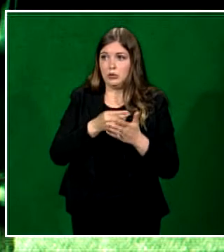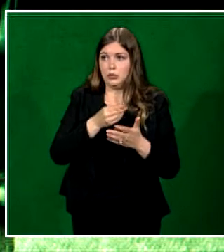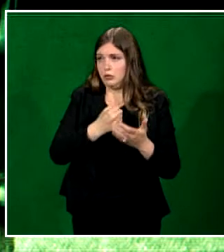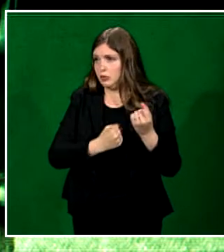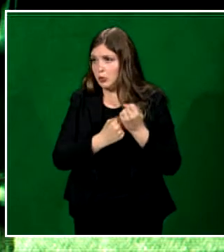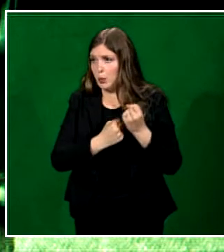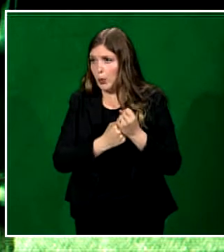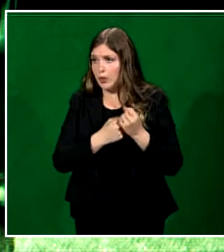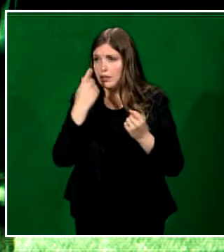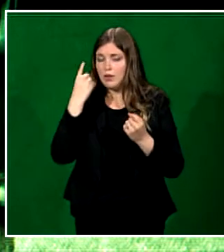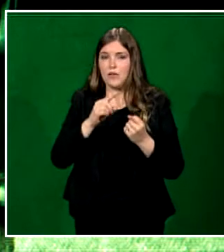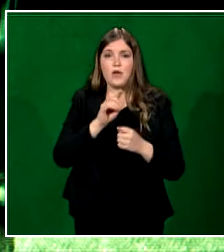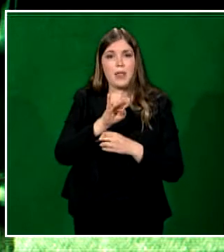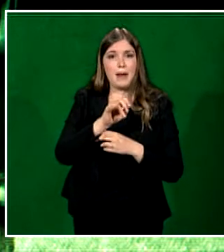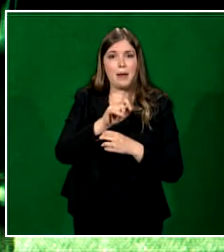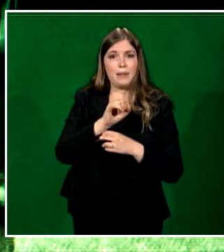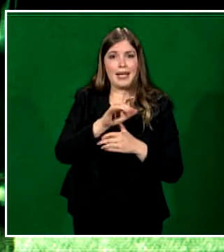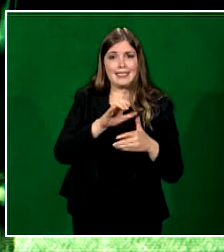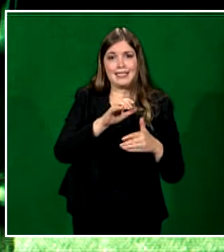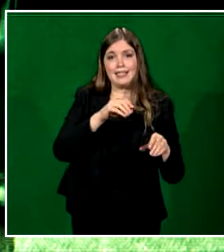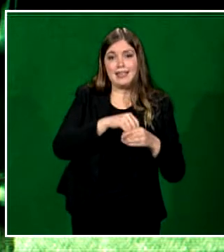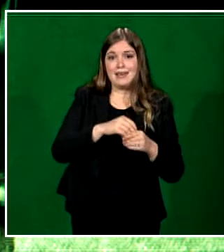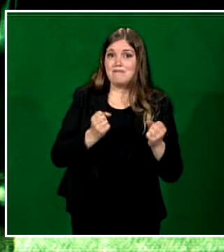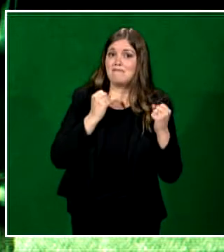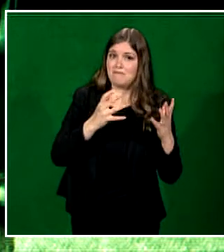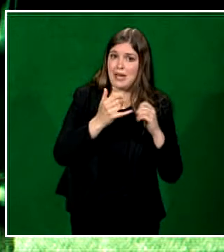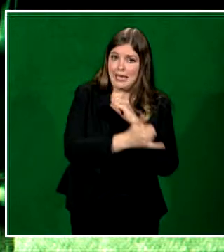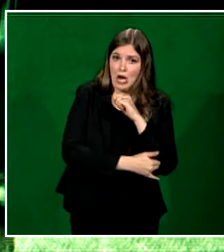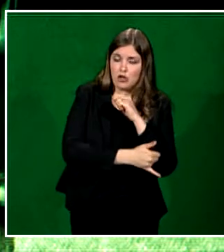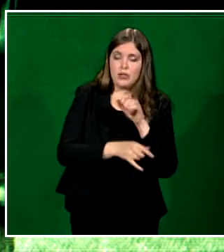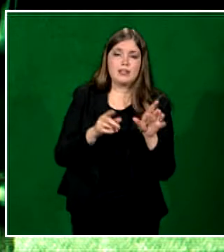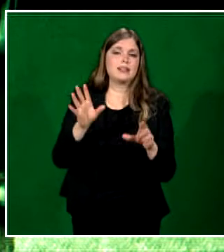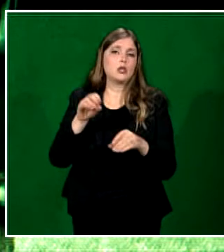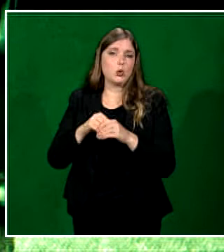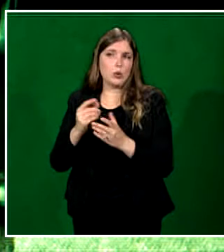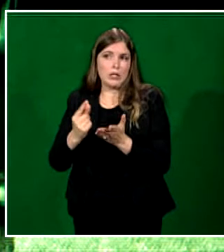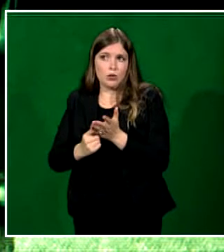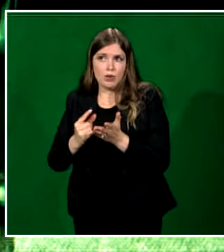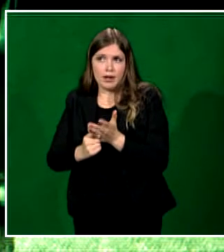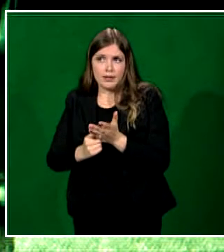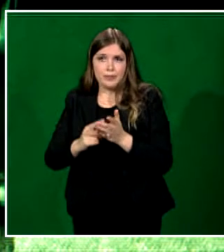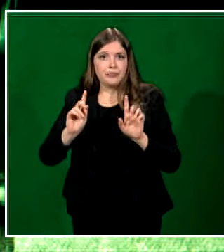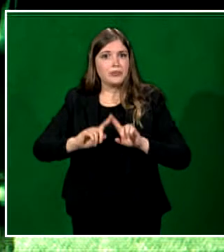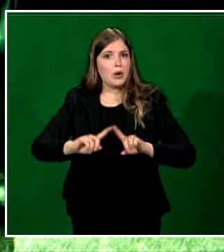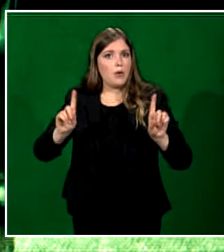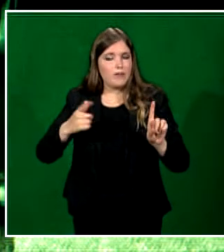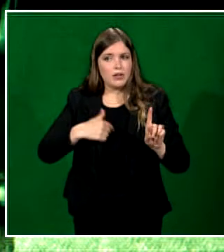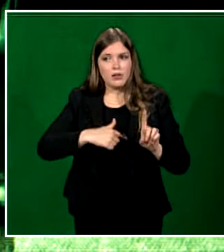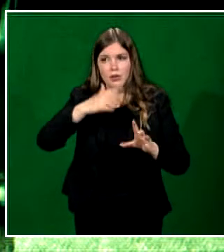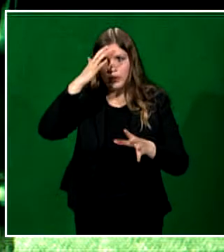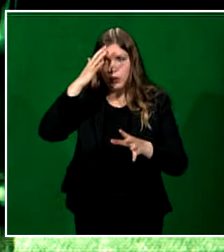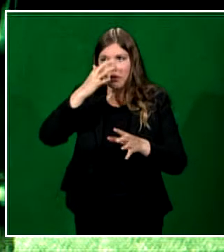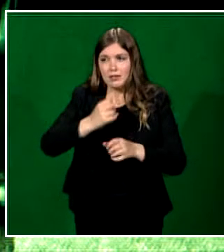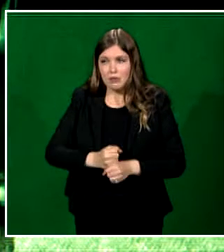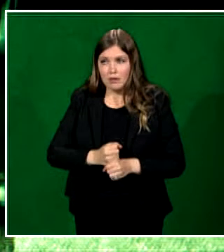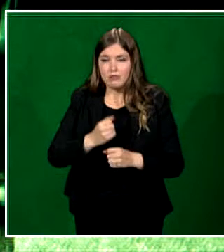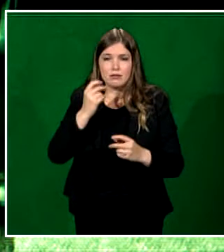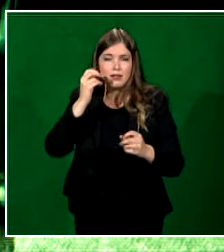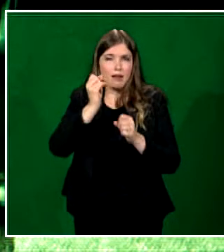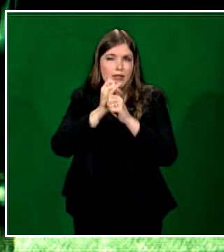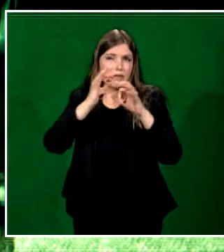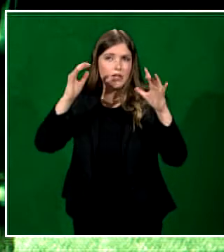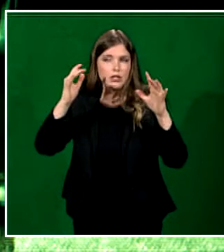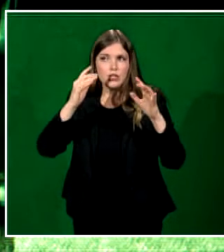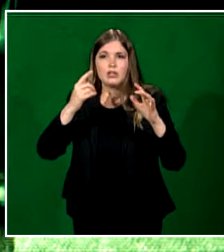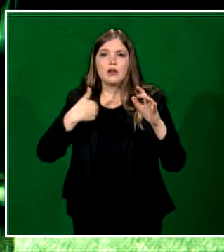of bioplastics in many countries, and Uganda inclusive. Next slide. However, we trust that Uganda's vision for 2040, which calls